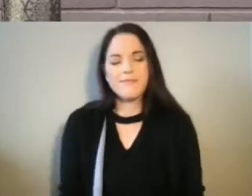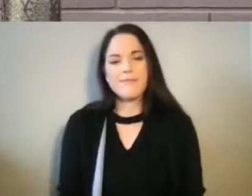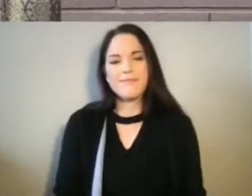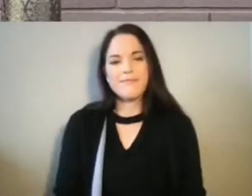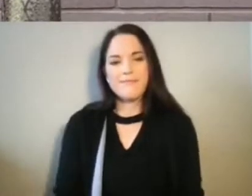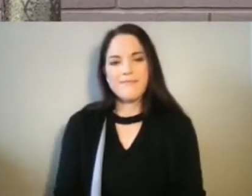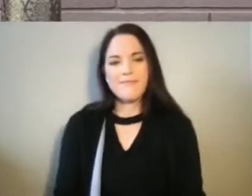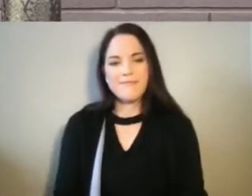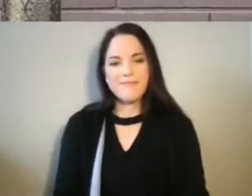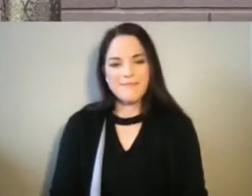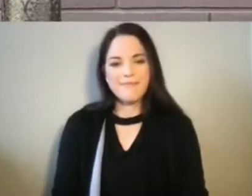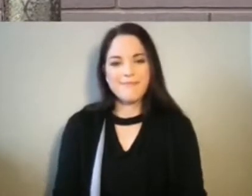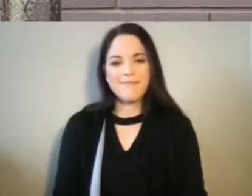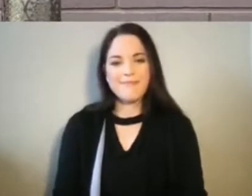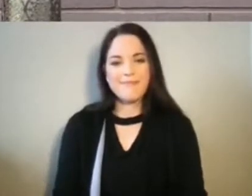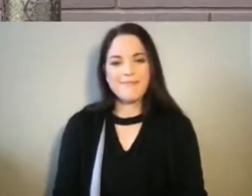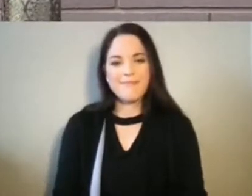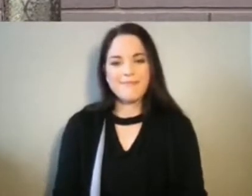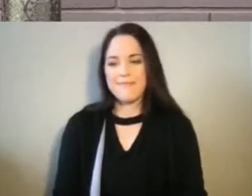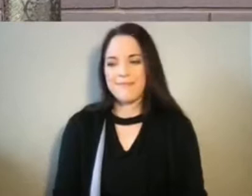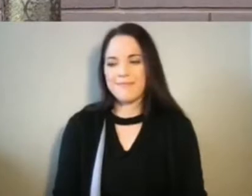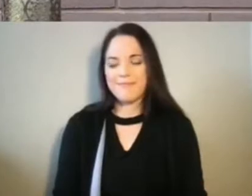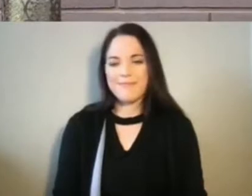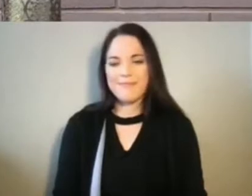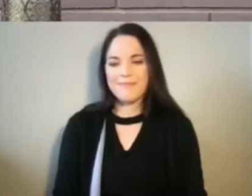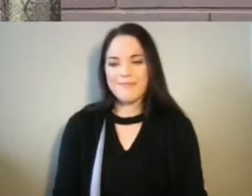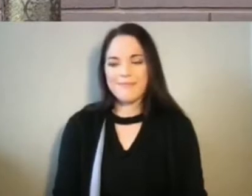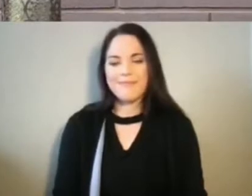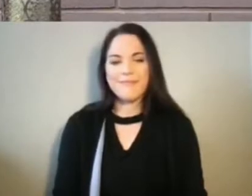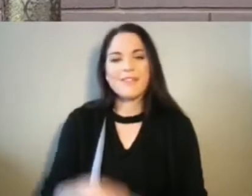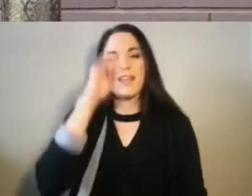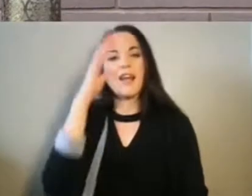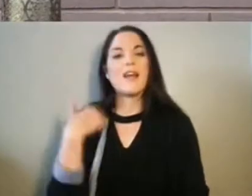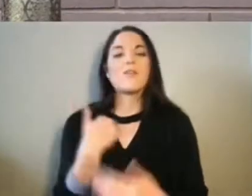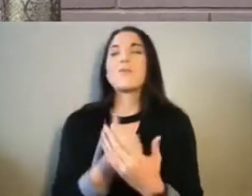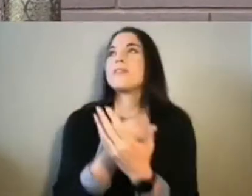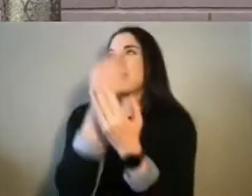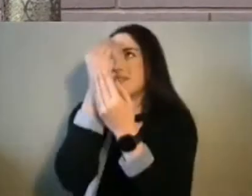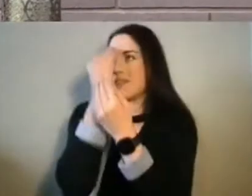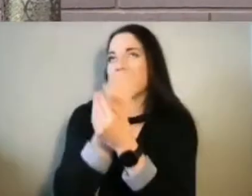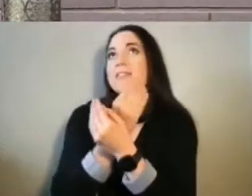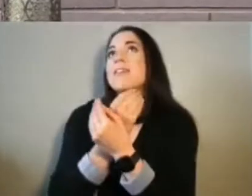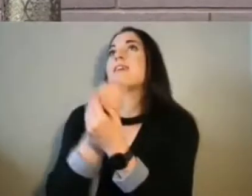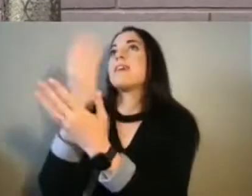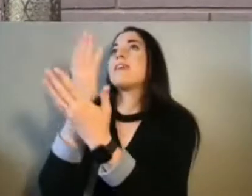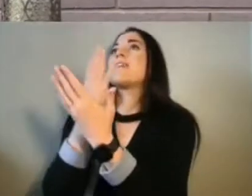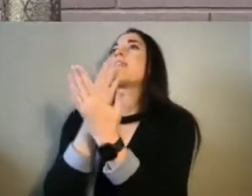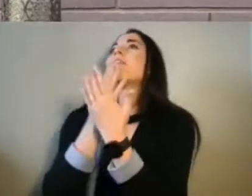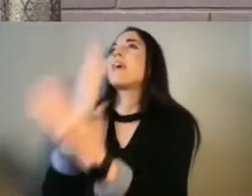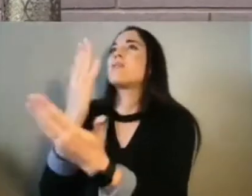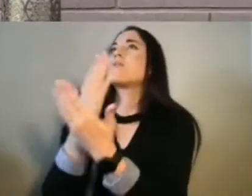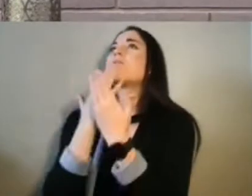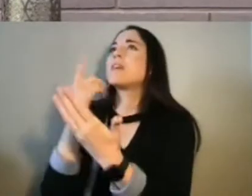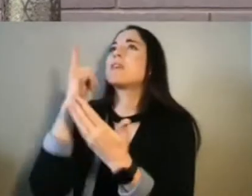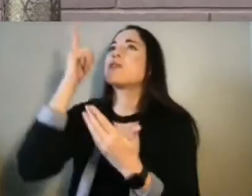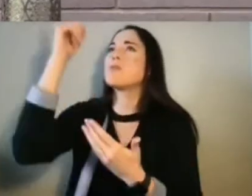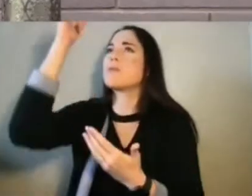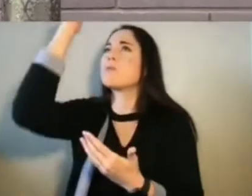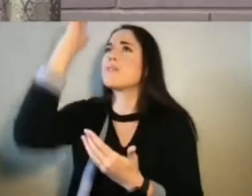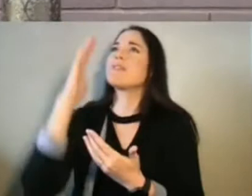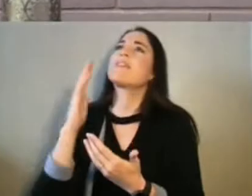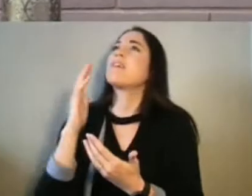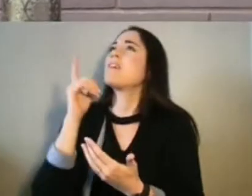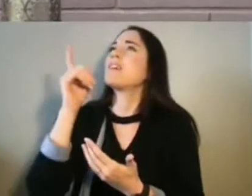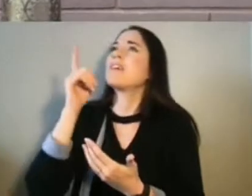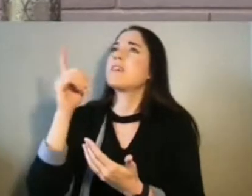who frees us. And today, God, we thank you for the ways you've already freed us. And we also praise you